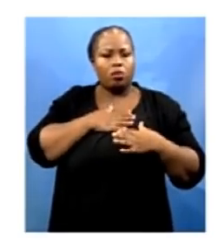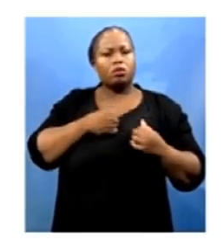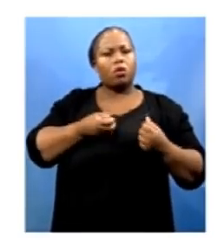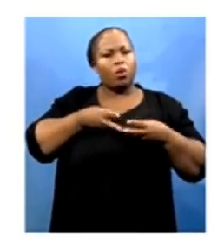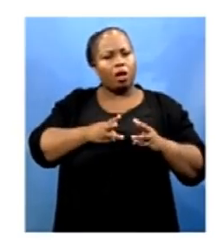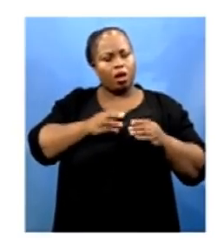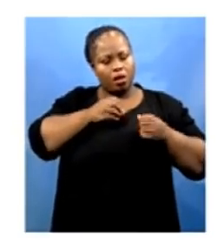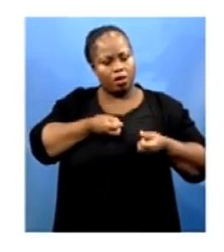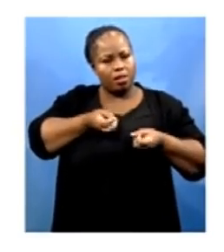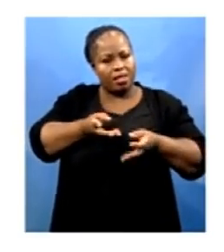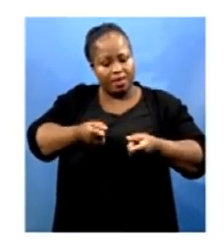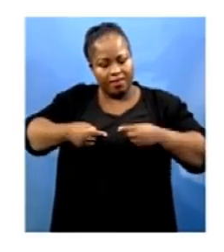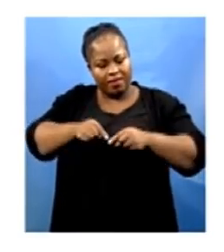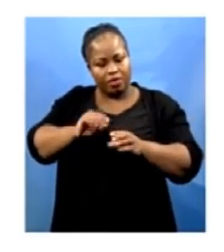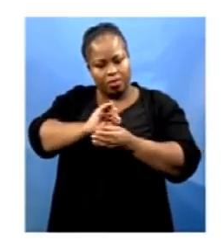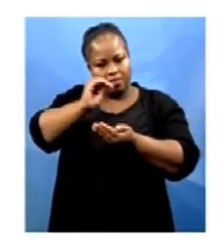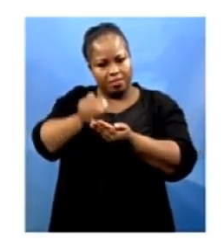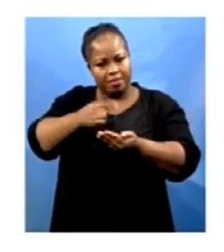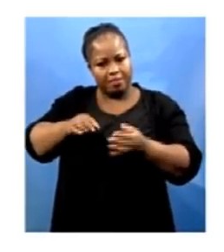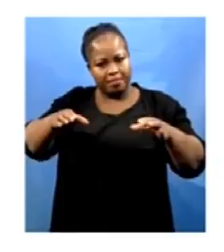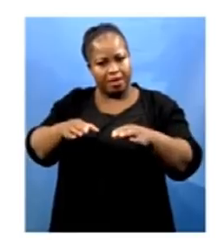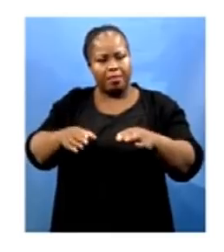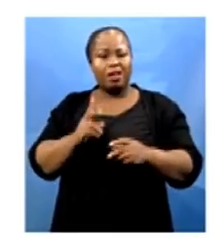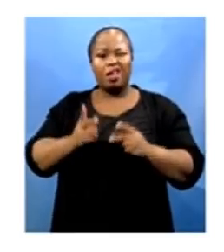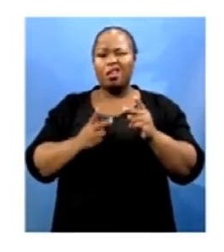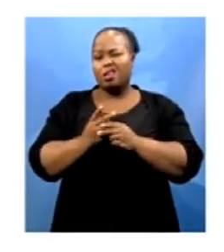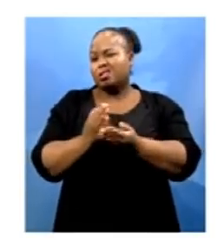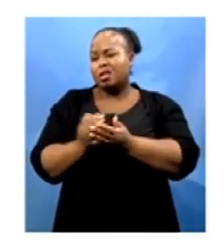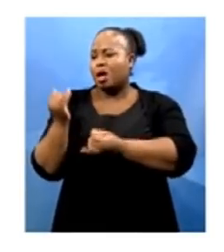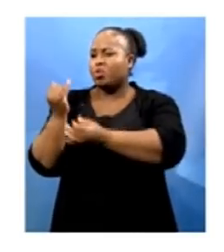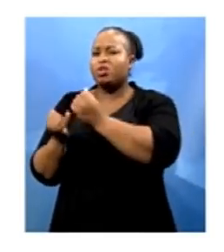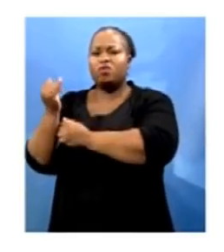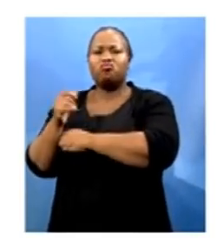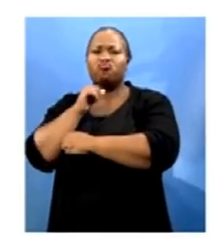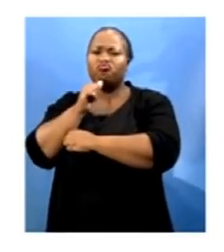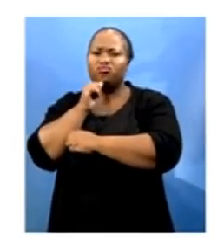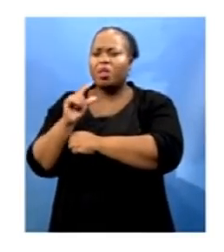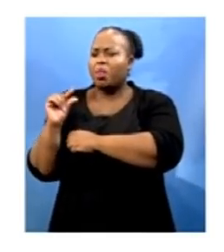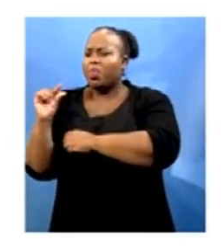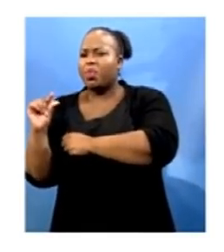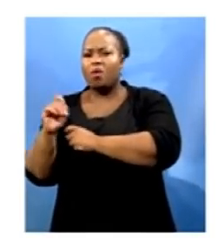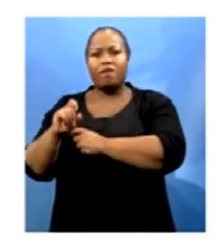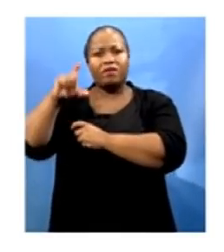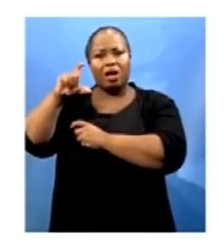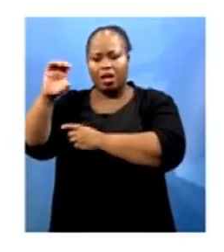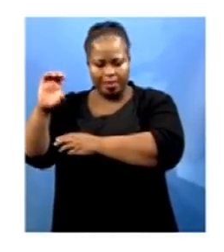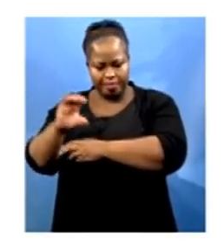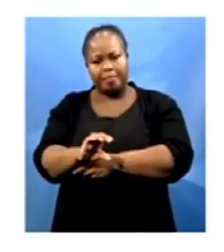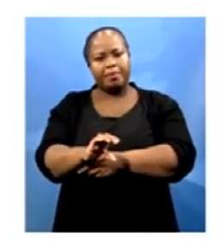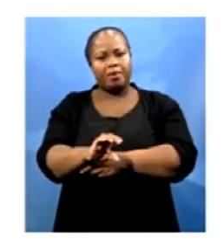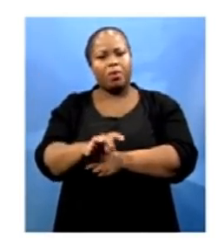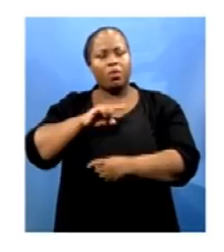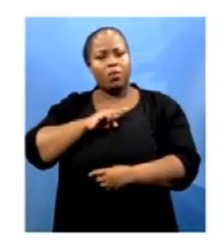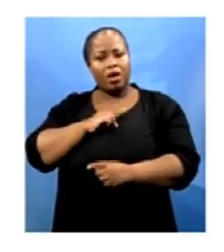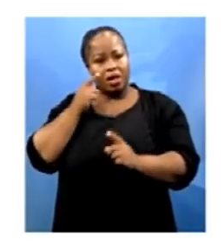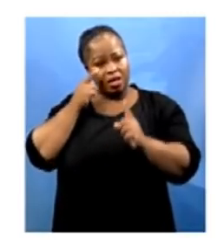of individuals, no matter how big or small, that echoes the fund's solidarity aim of inspiring and mobilizing South